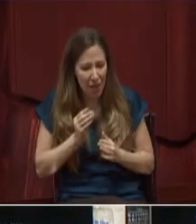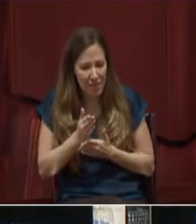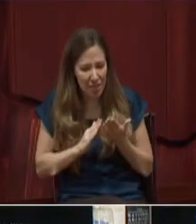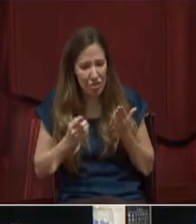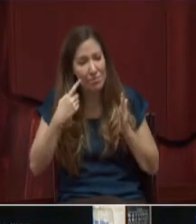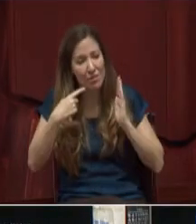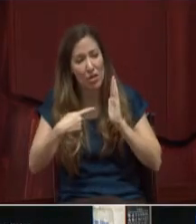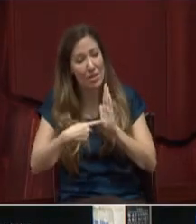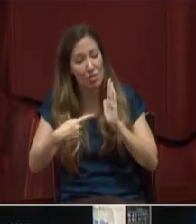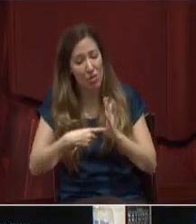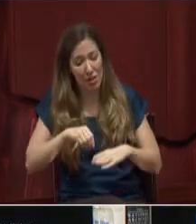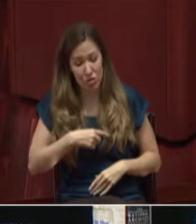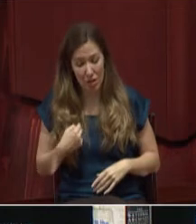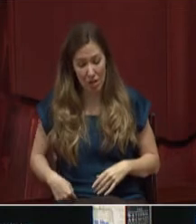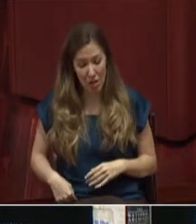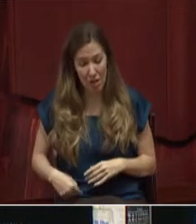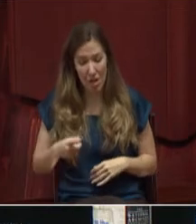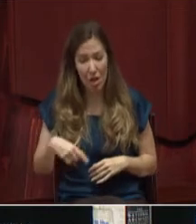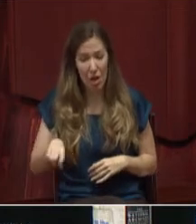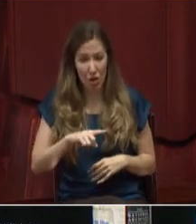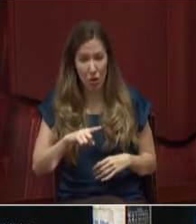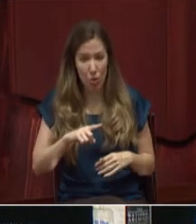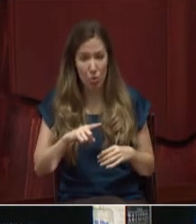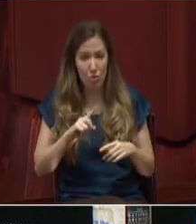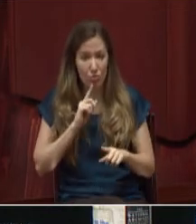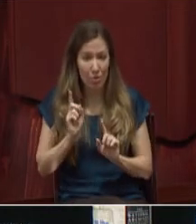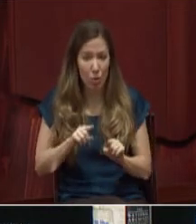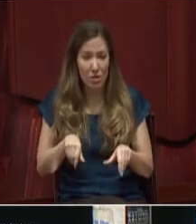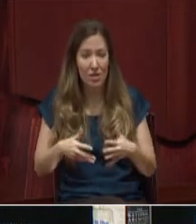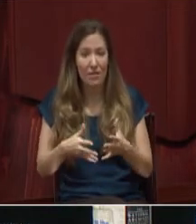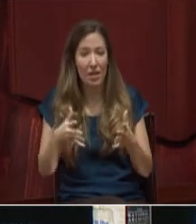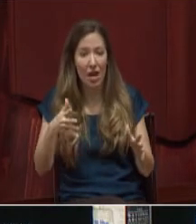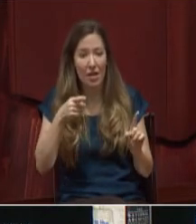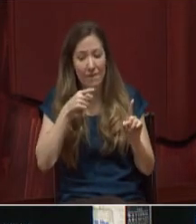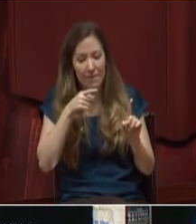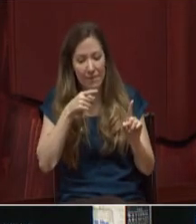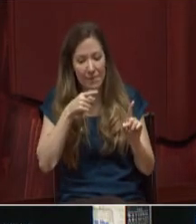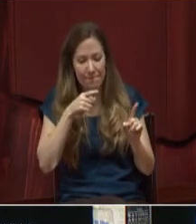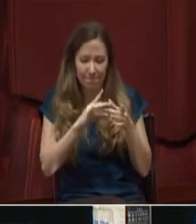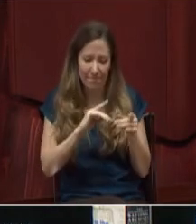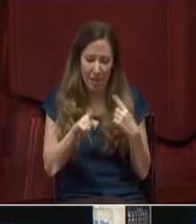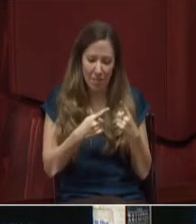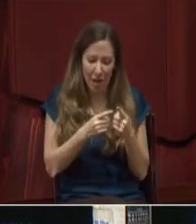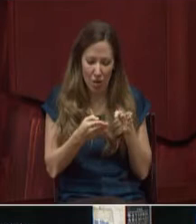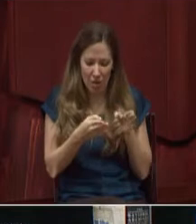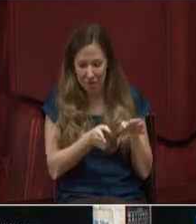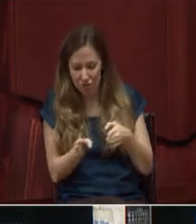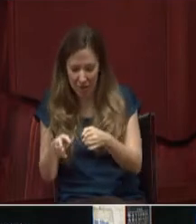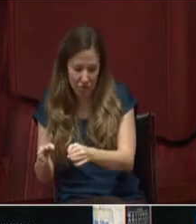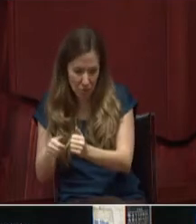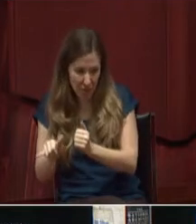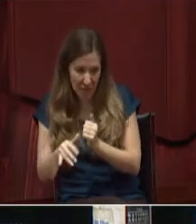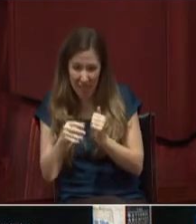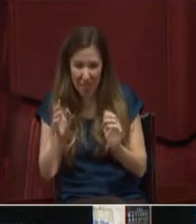example, on China, those reports gave a lot of indications of the direction we were going to take with China. Right. And people sort of overlooked